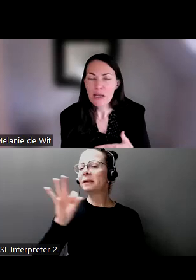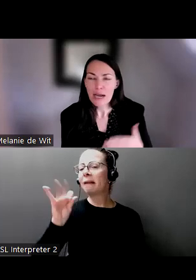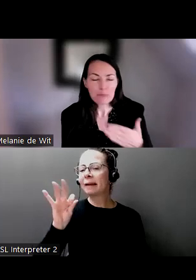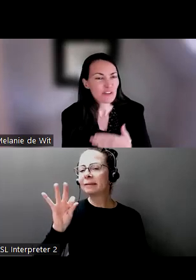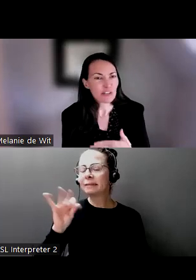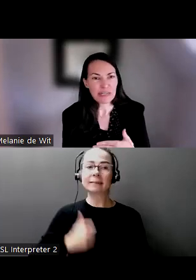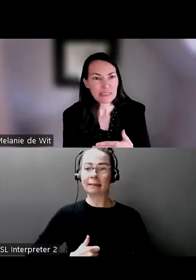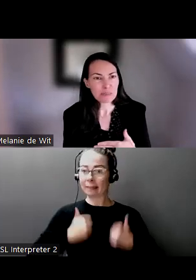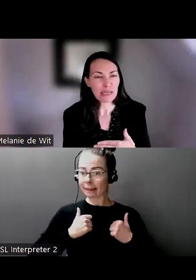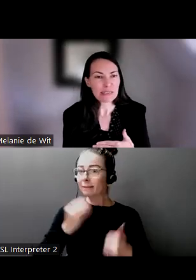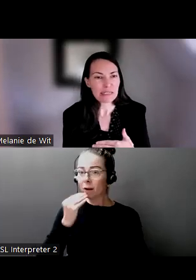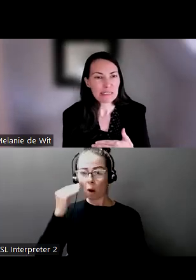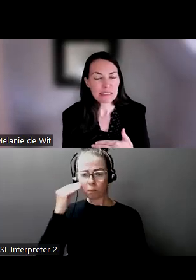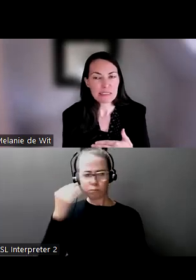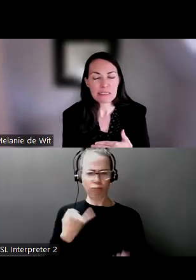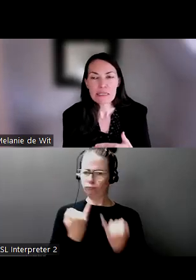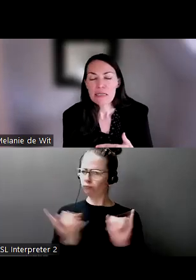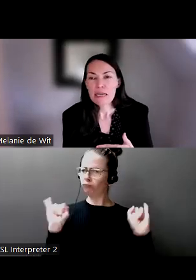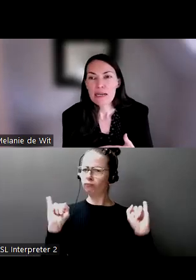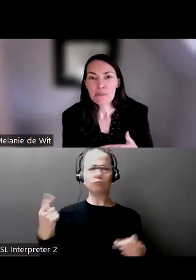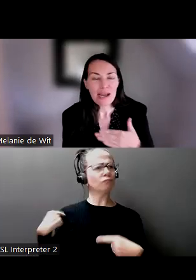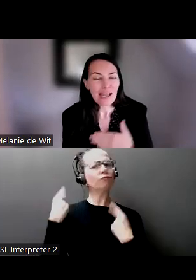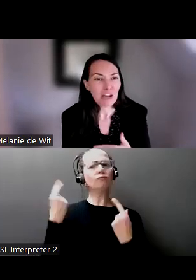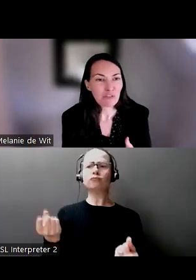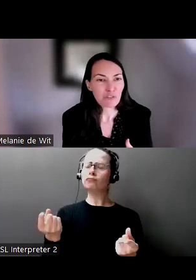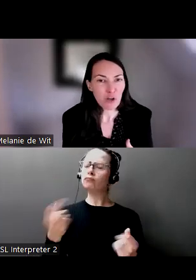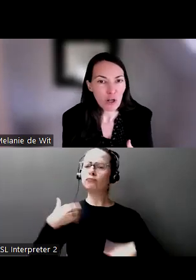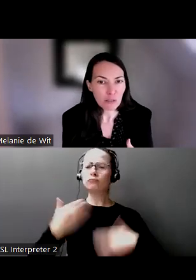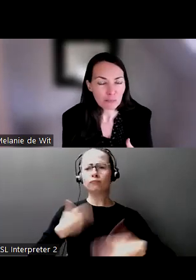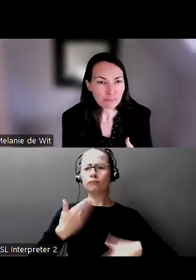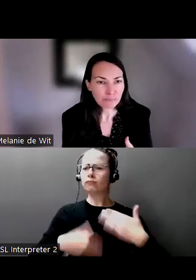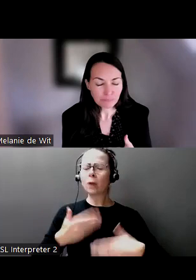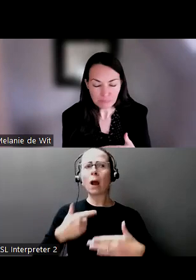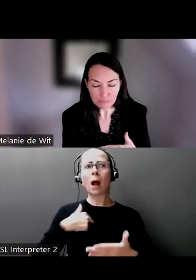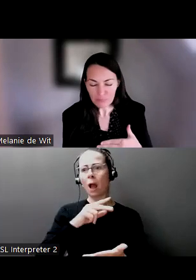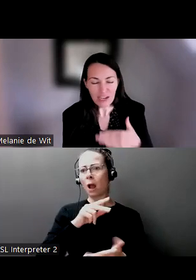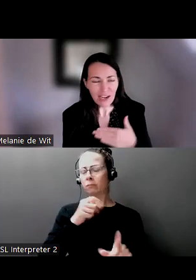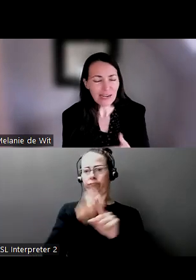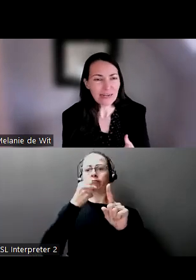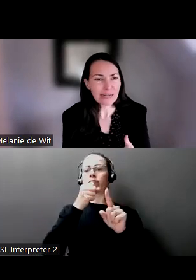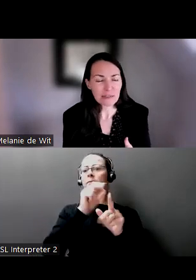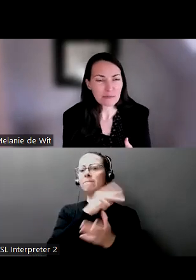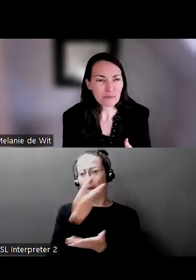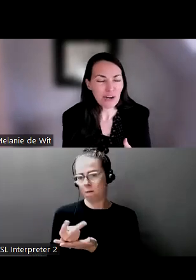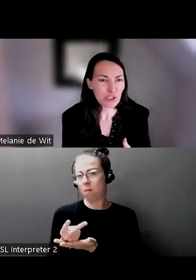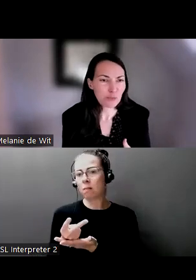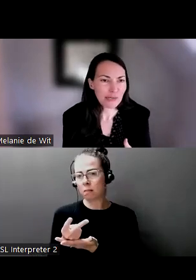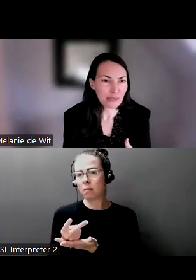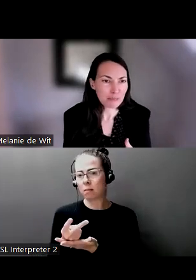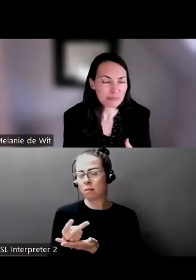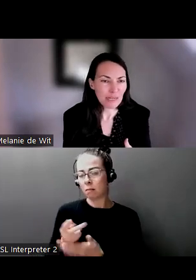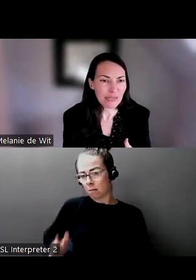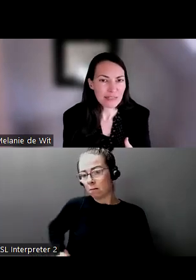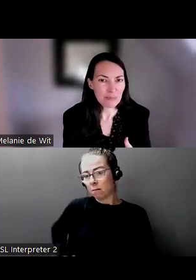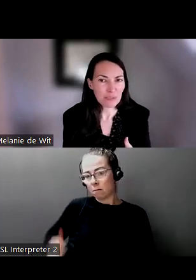home. I'm very independent. I have a fall. I fracture my